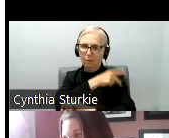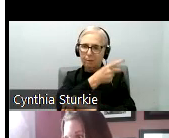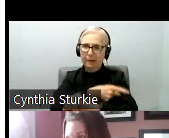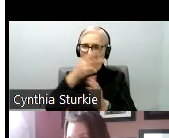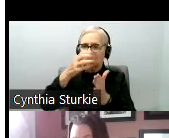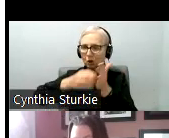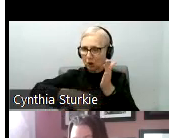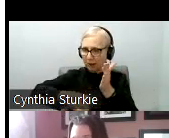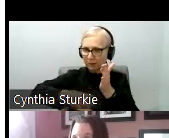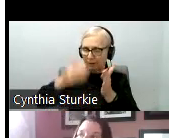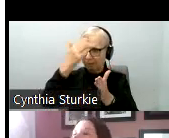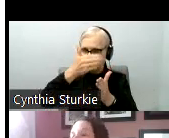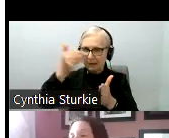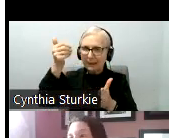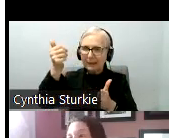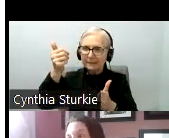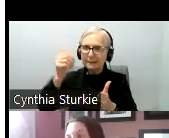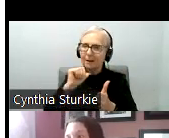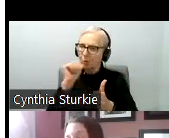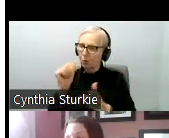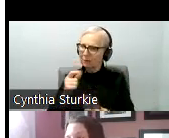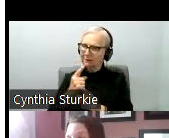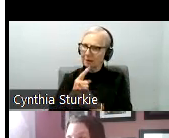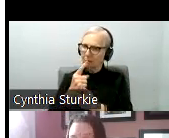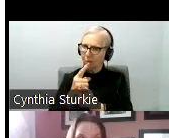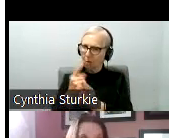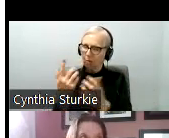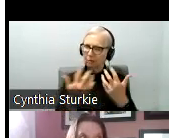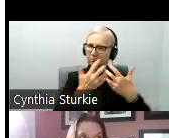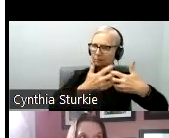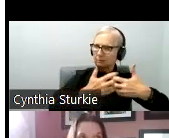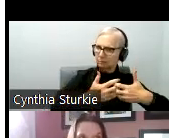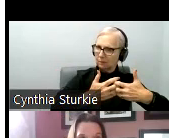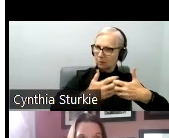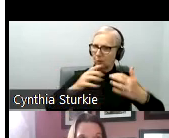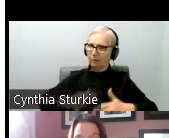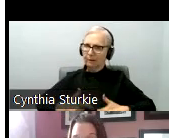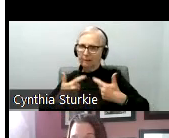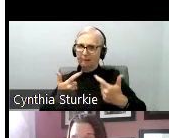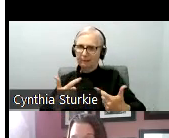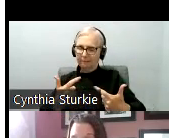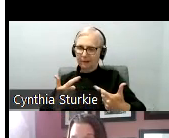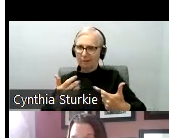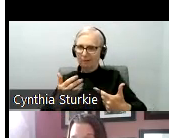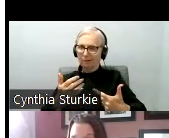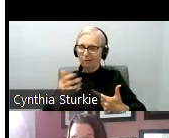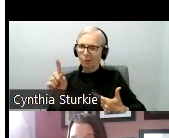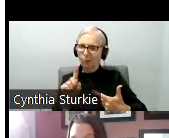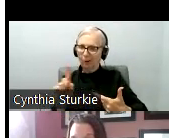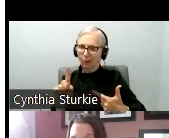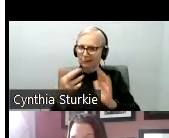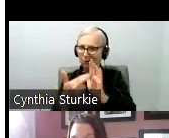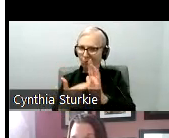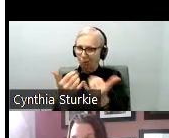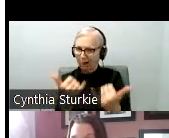chapter because it wasn't appropriately aligned within living in where it was in current rule right now.